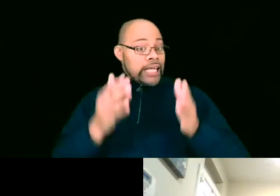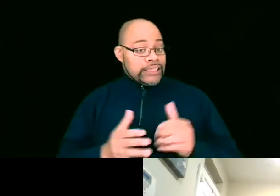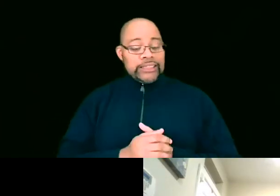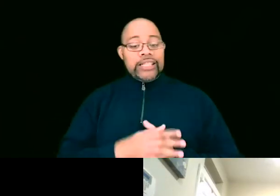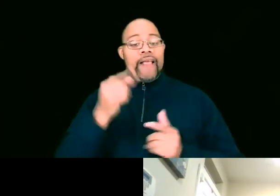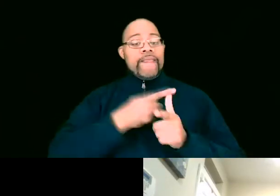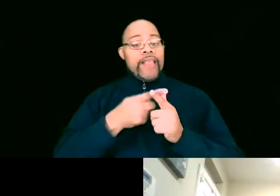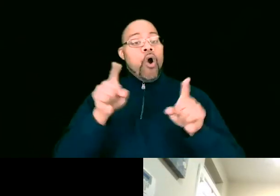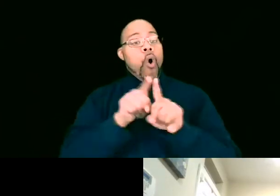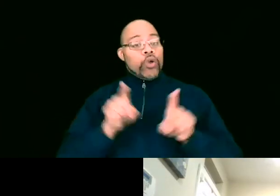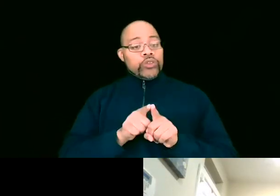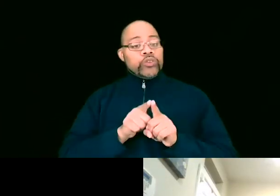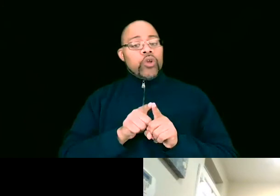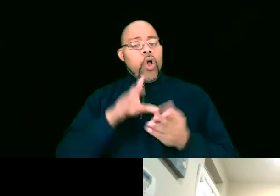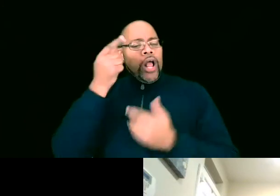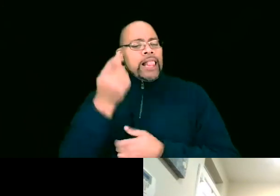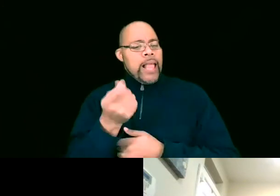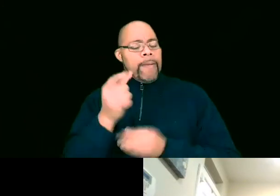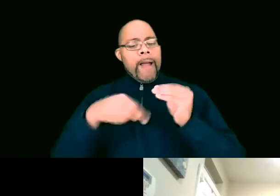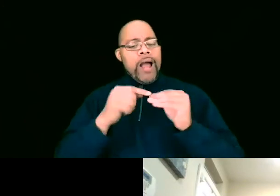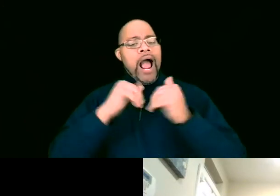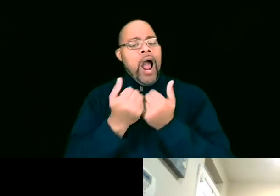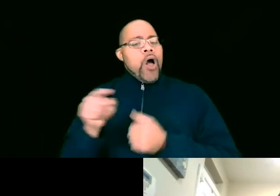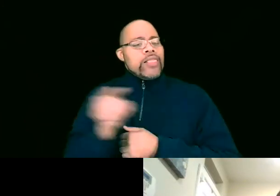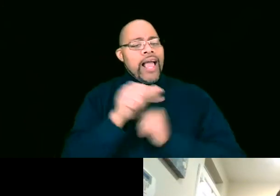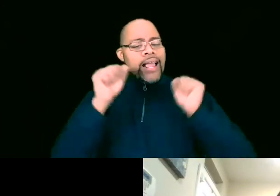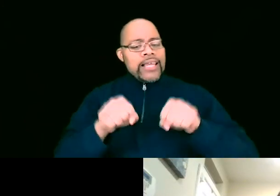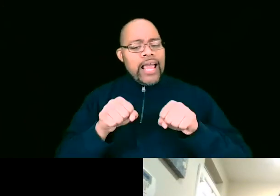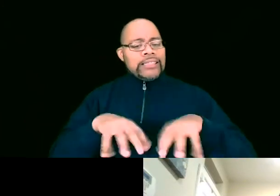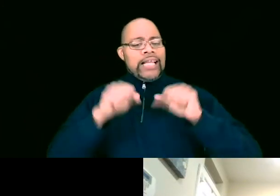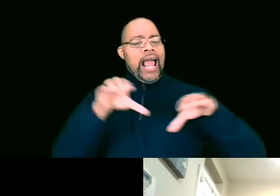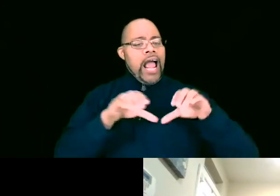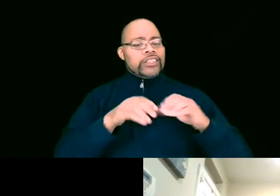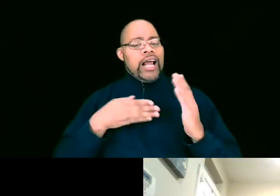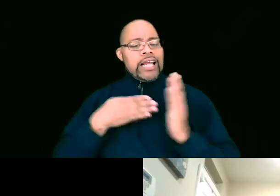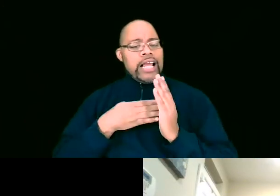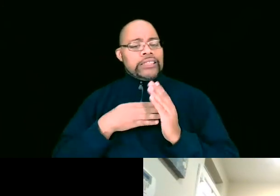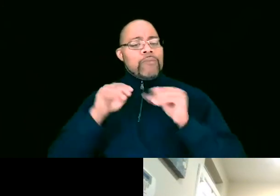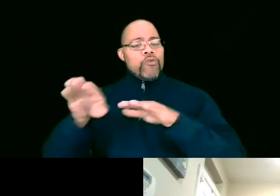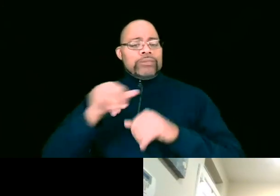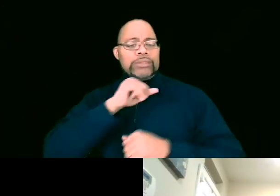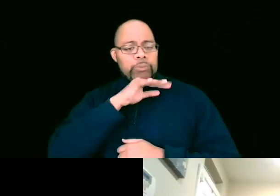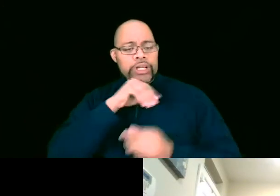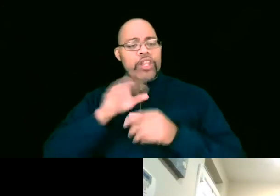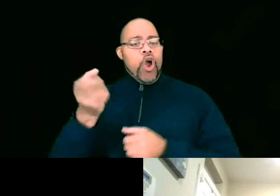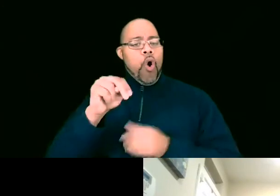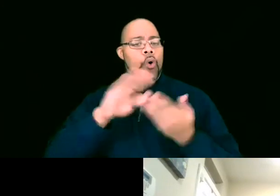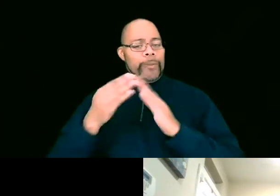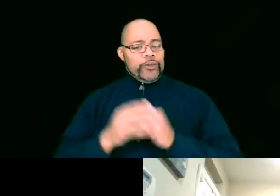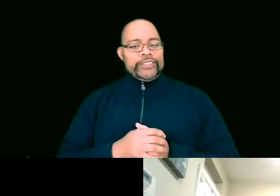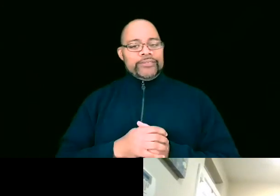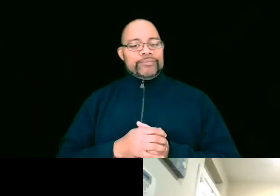and then also they'll learn a little bit about how they can take action against marine debris in their own communities.